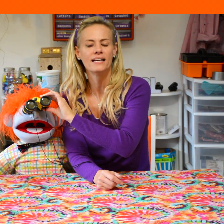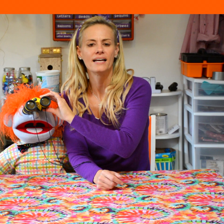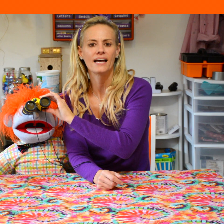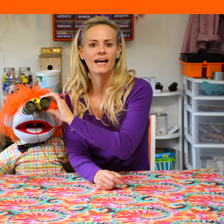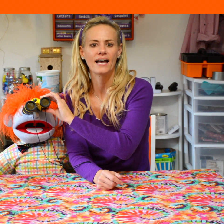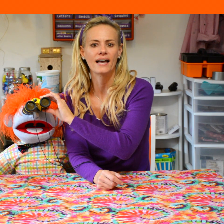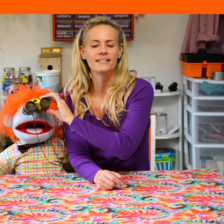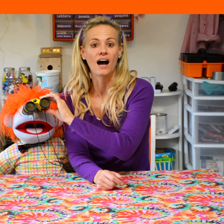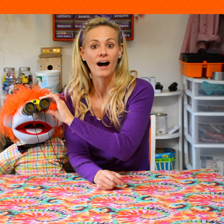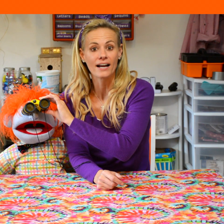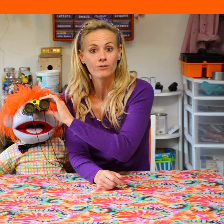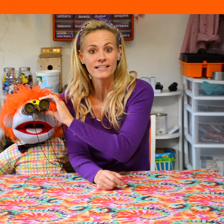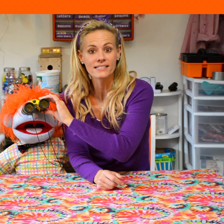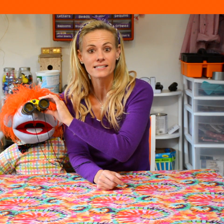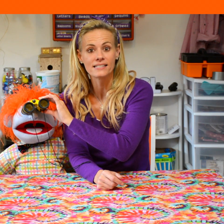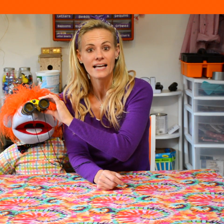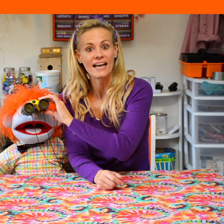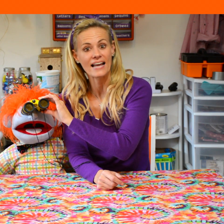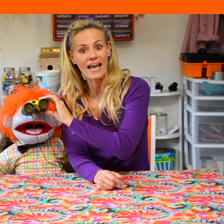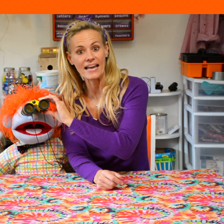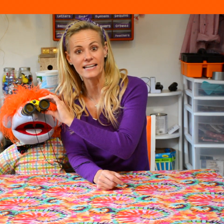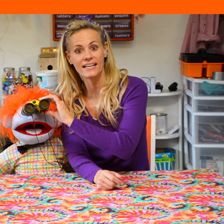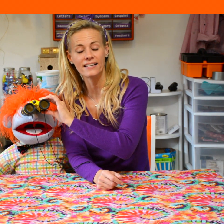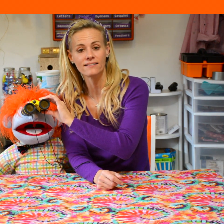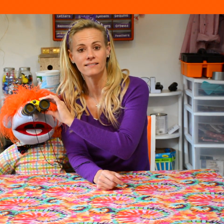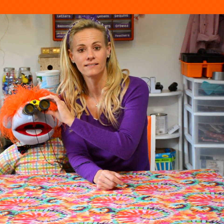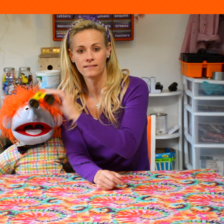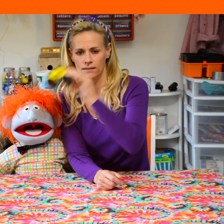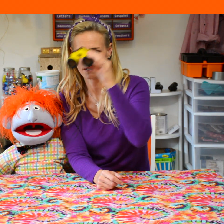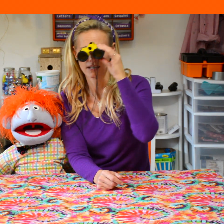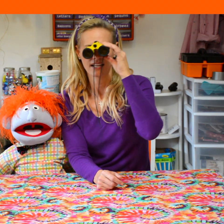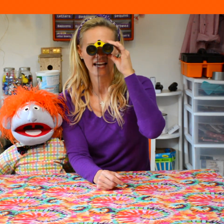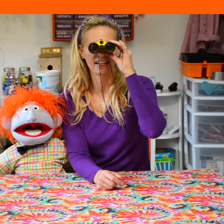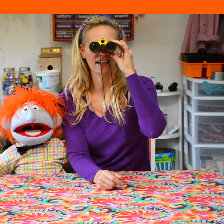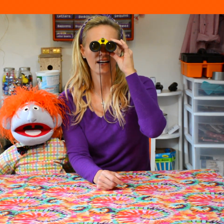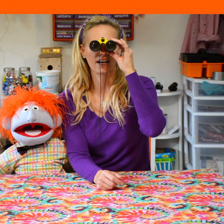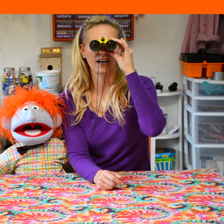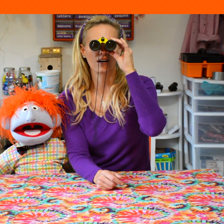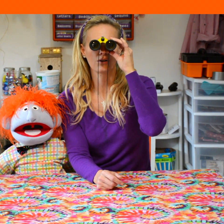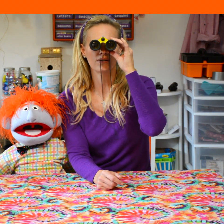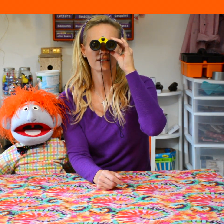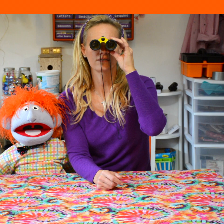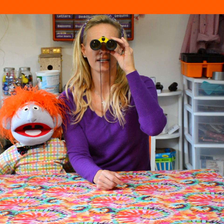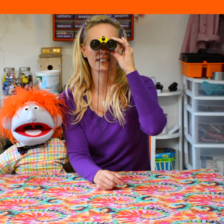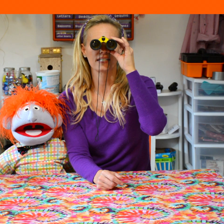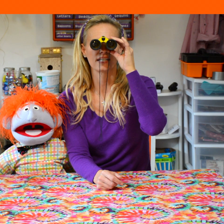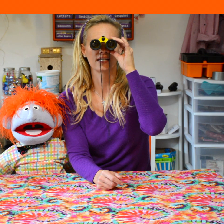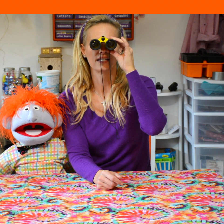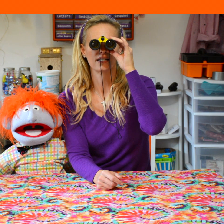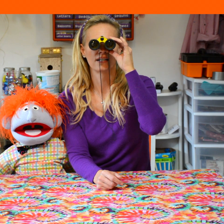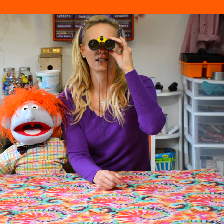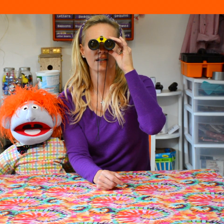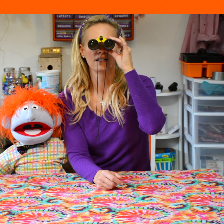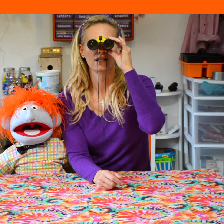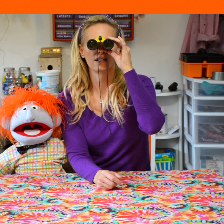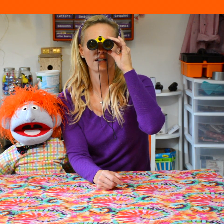and Iris and Aiden. And who else do I see?